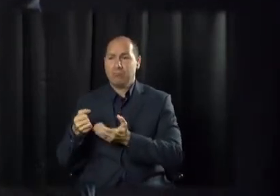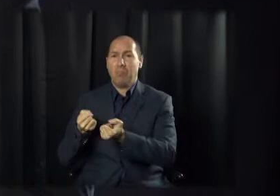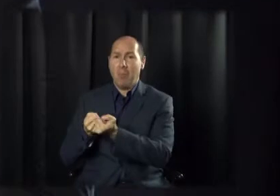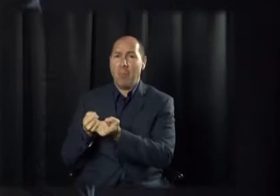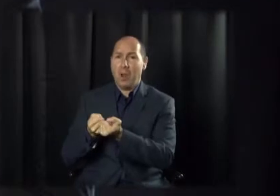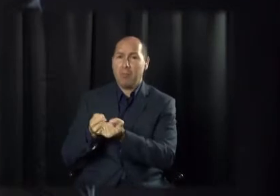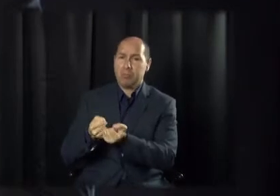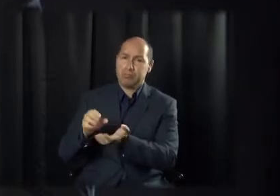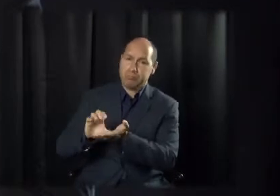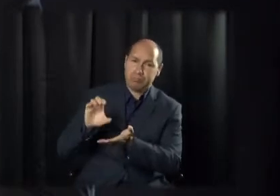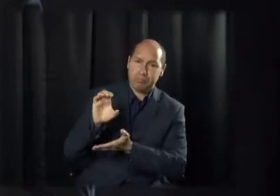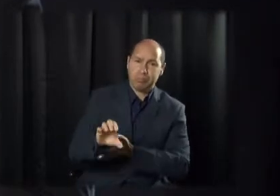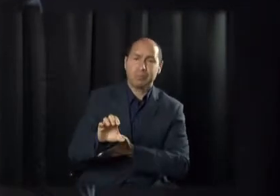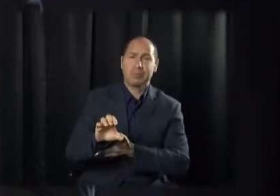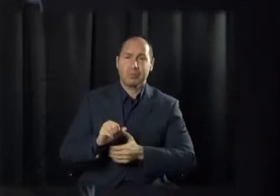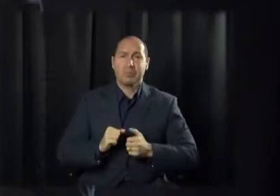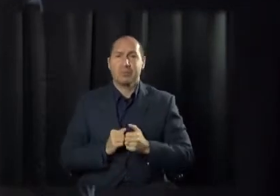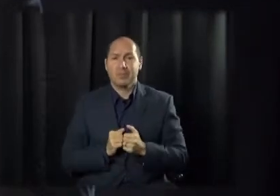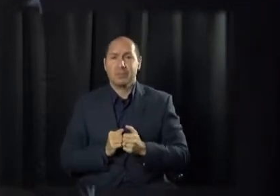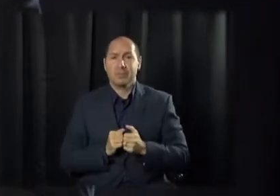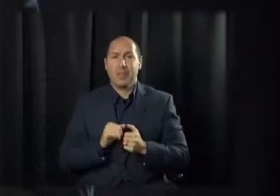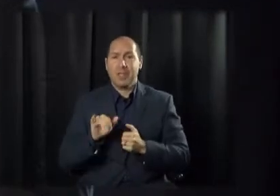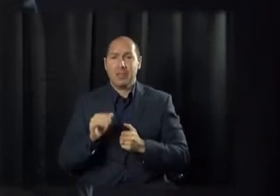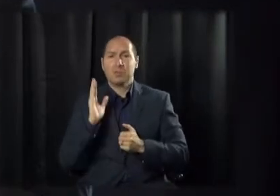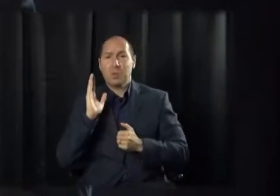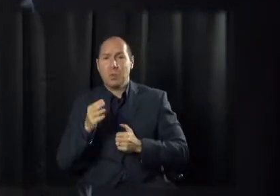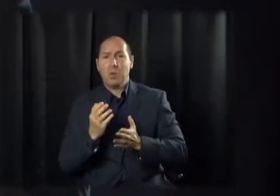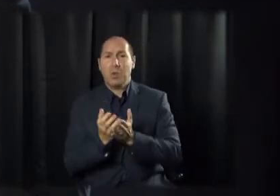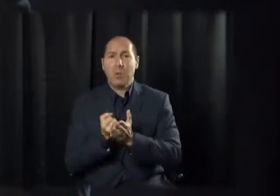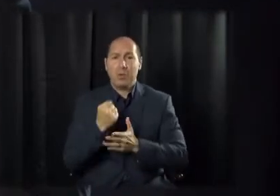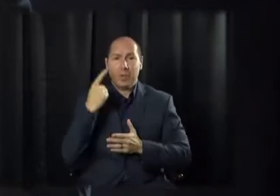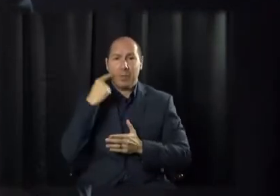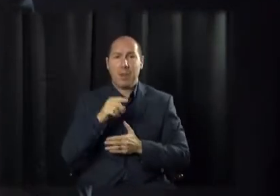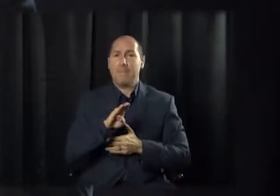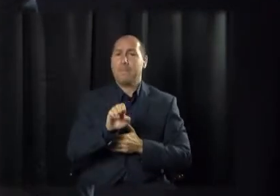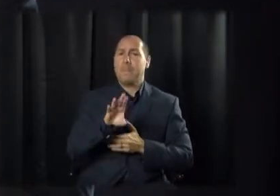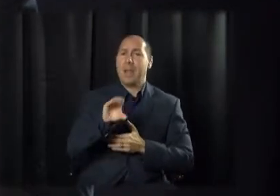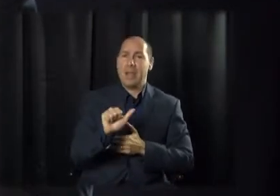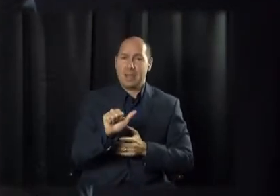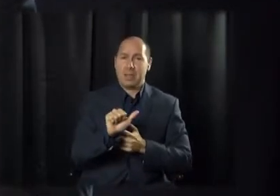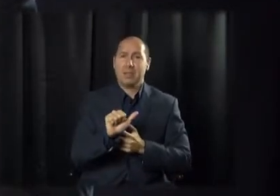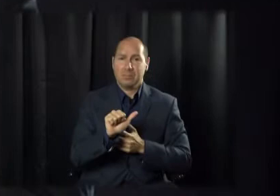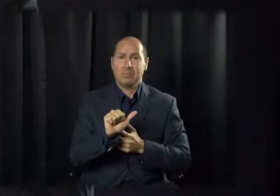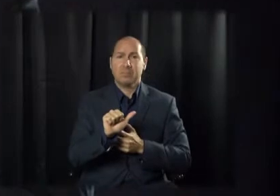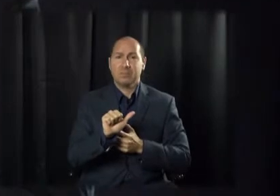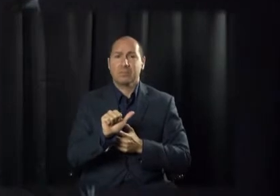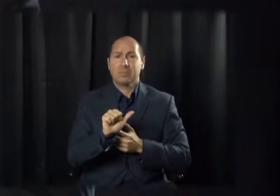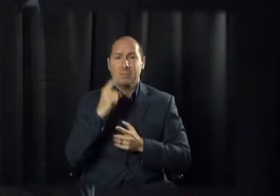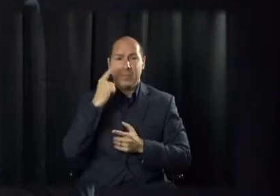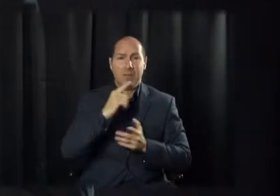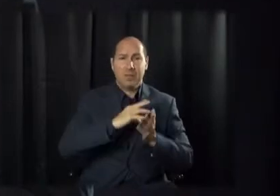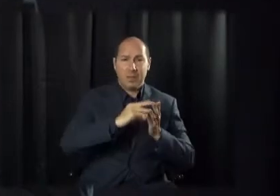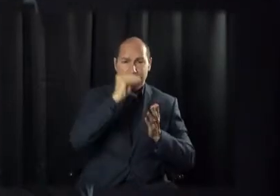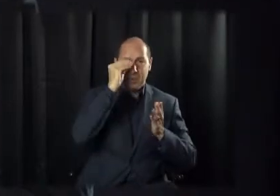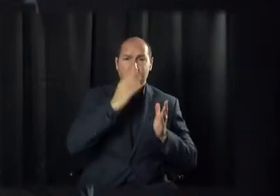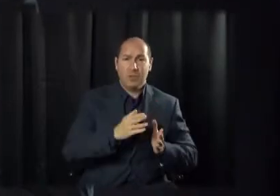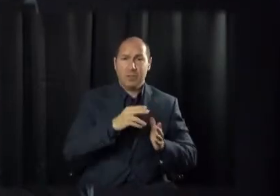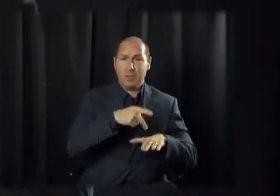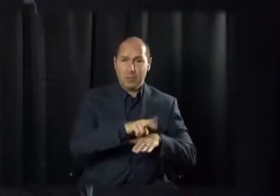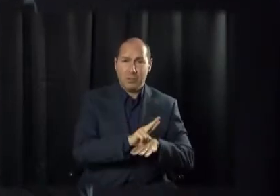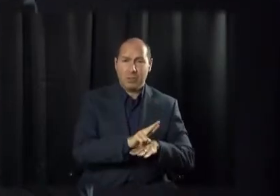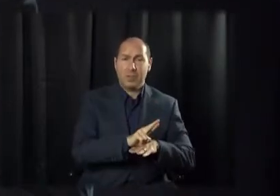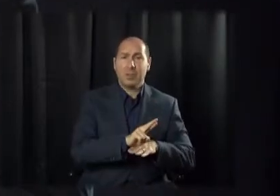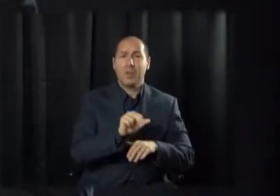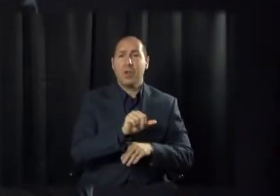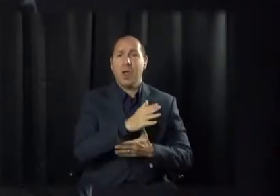that's going to go to scholarships, which is going to improve access to the students here in Puerto Rico. And the other half